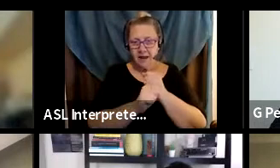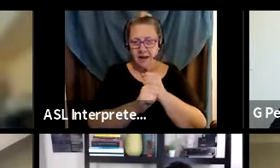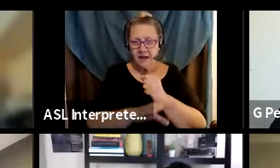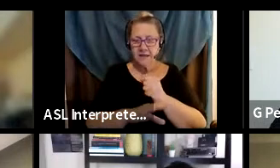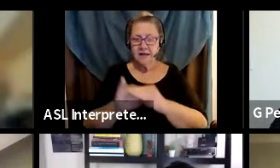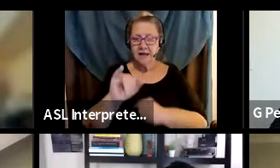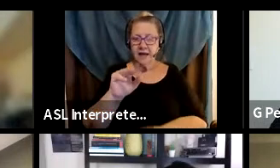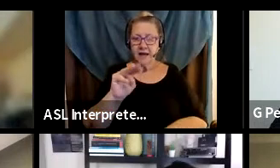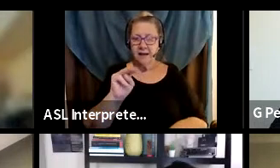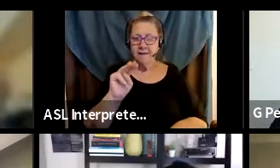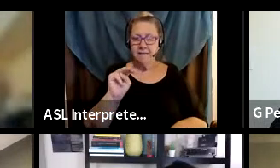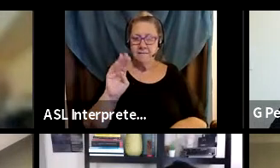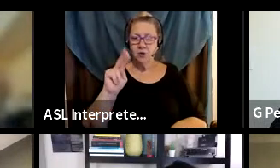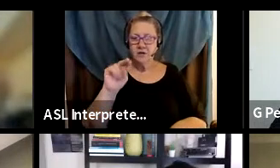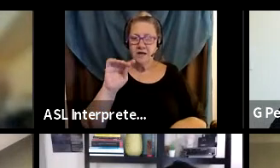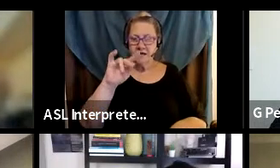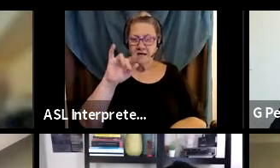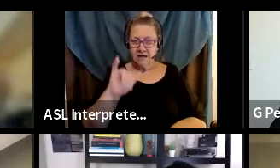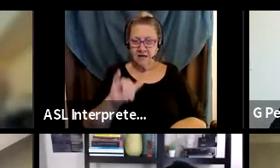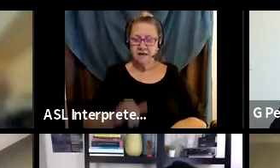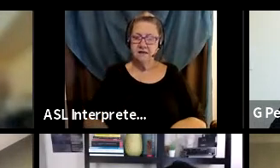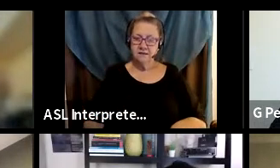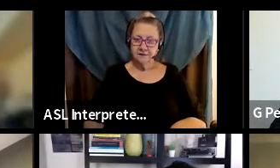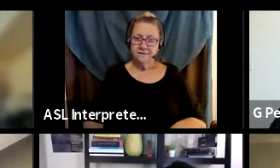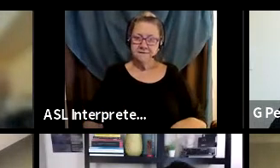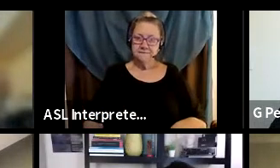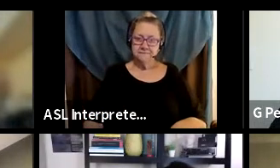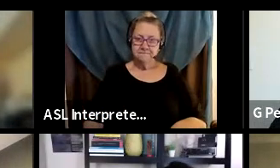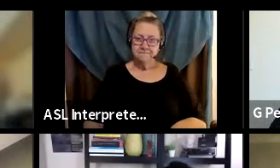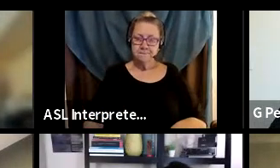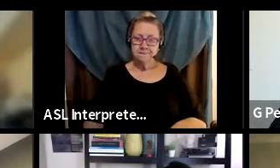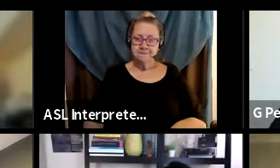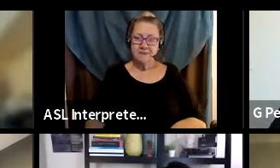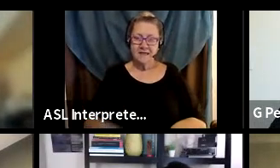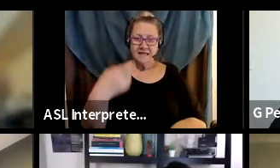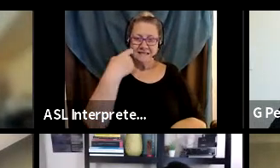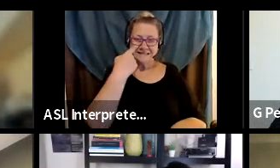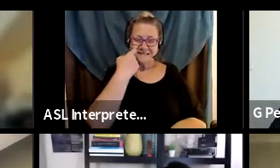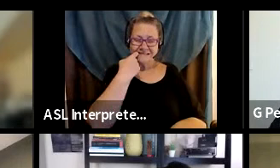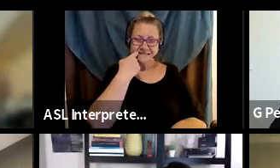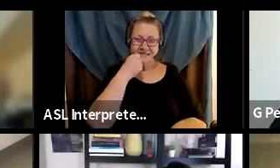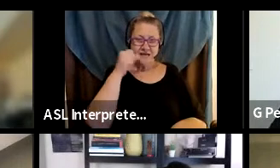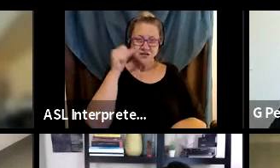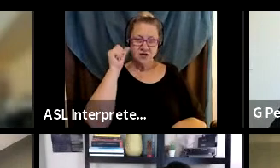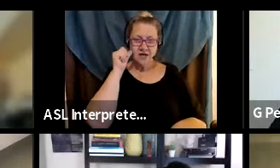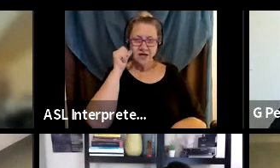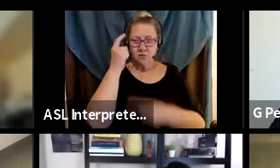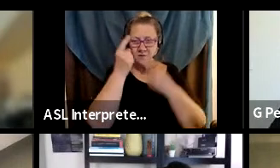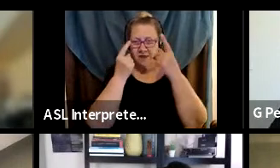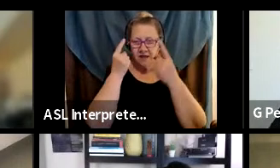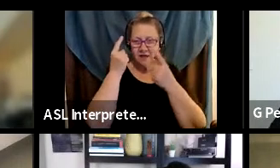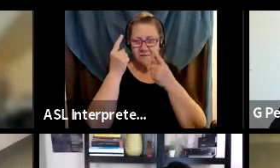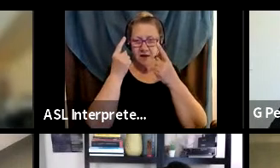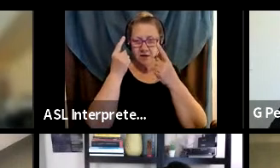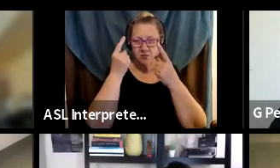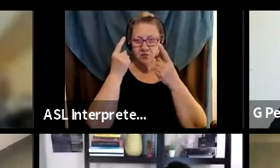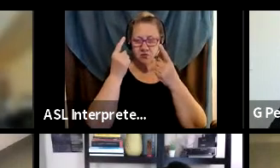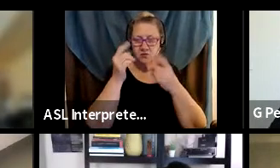that. And I think, the other grand rounds I just was on yesterday was thinking about, we don't know yet